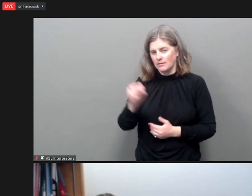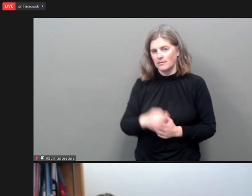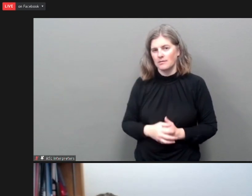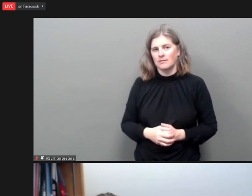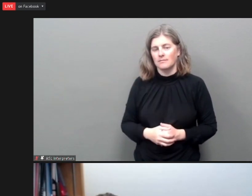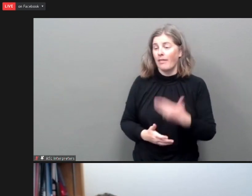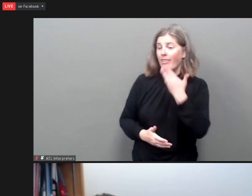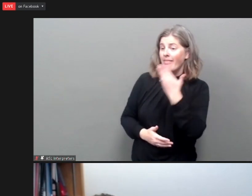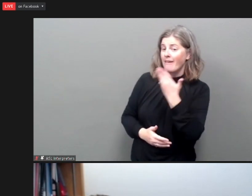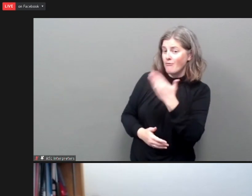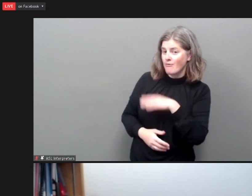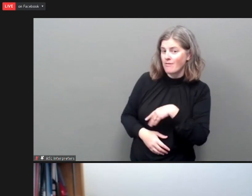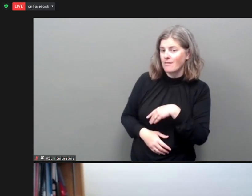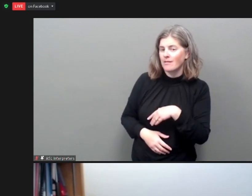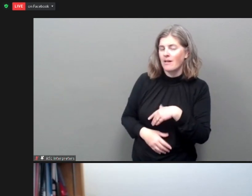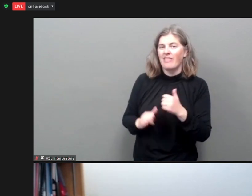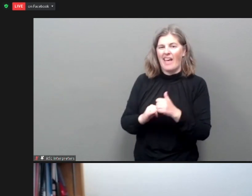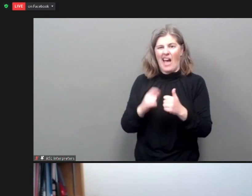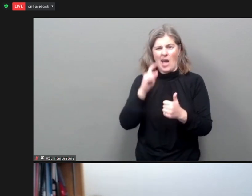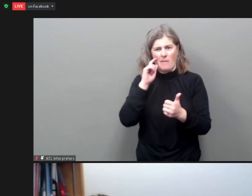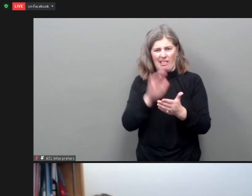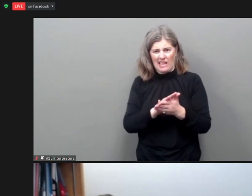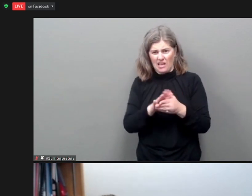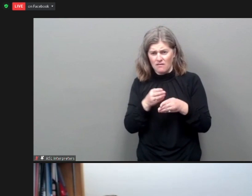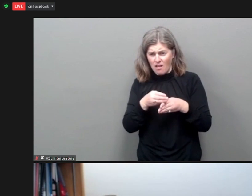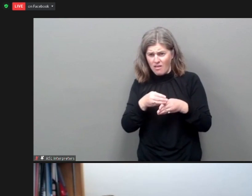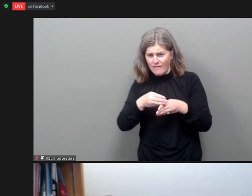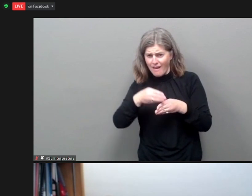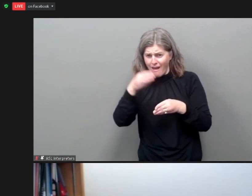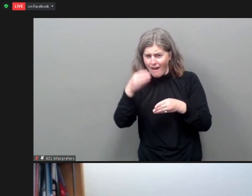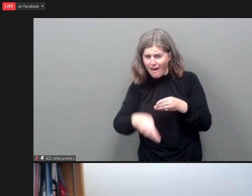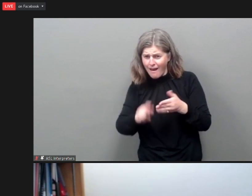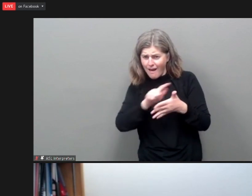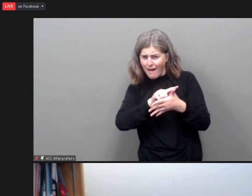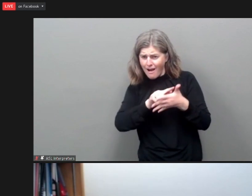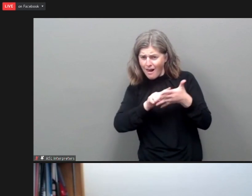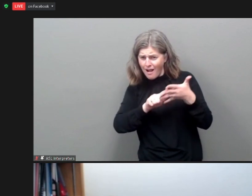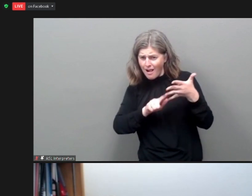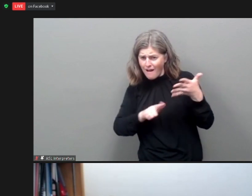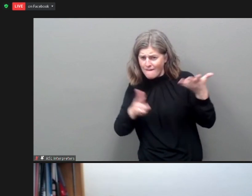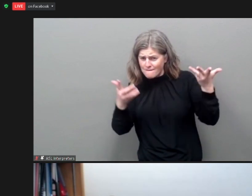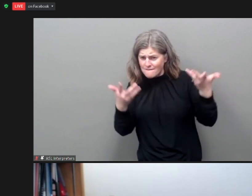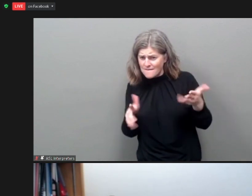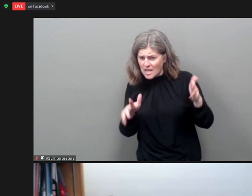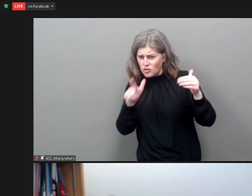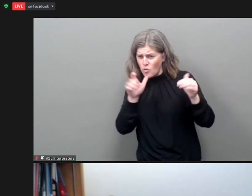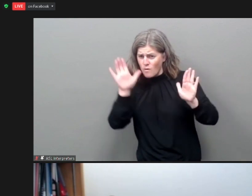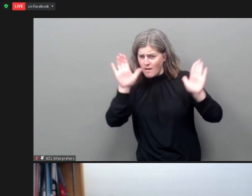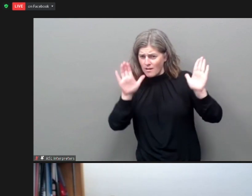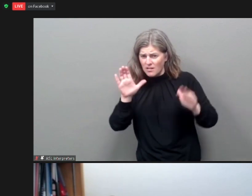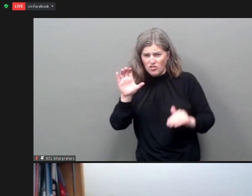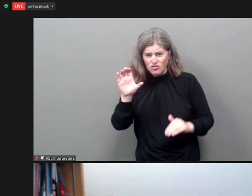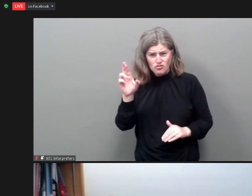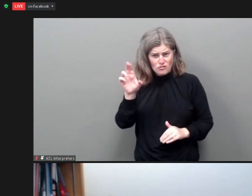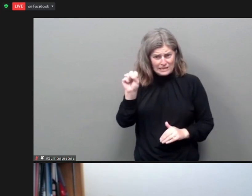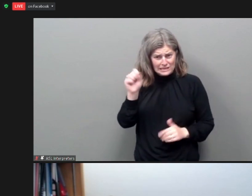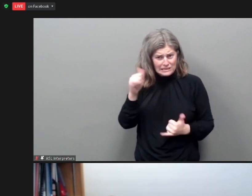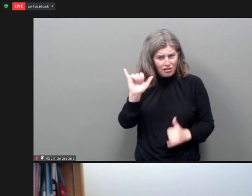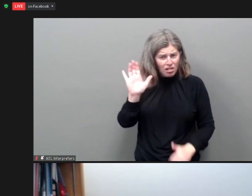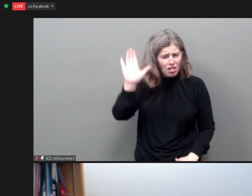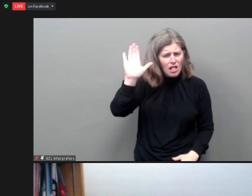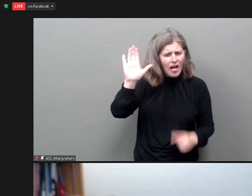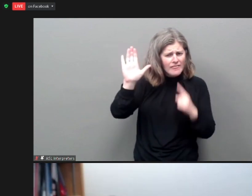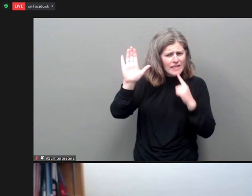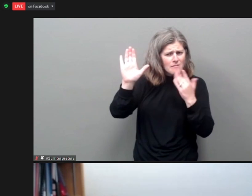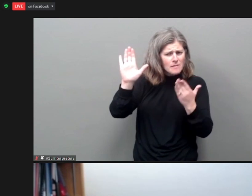Thanks so much. So that, I believe, is the end of the questions or the list of folks who have their hands raised. Chris, you still have your hand raised, but I think that may